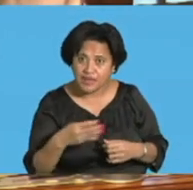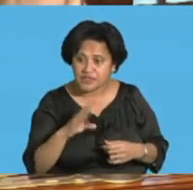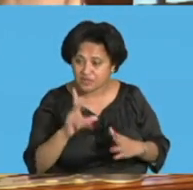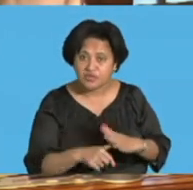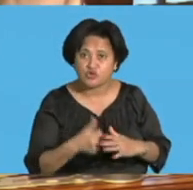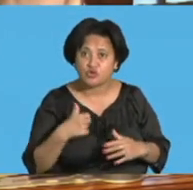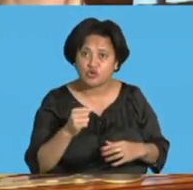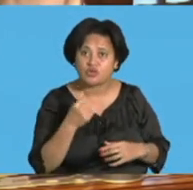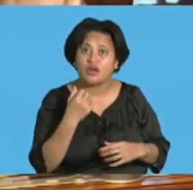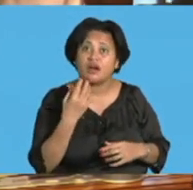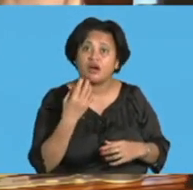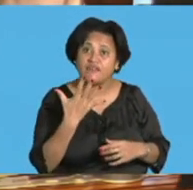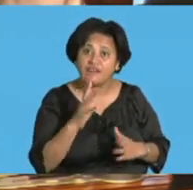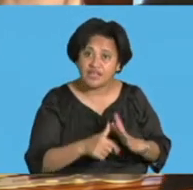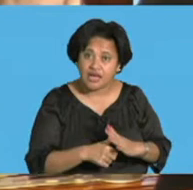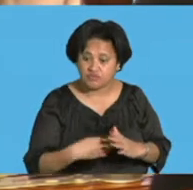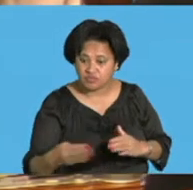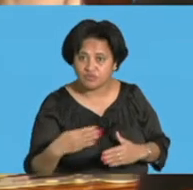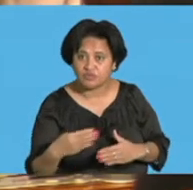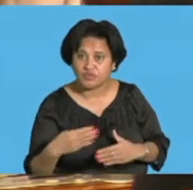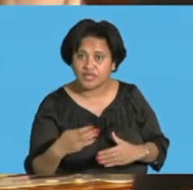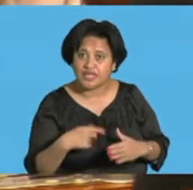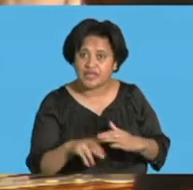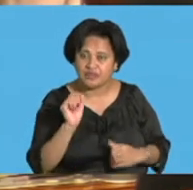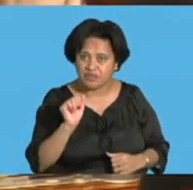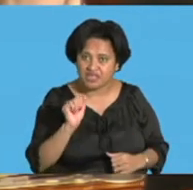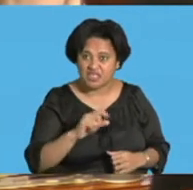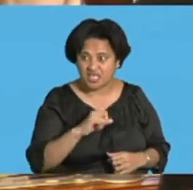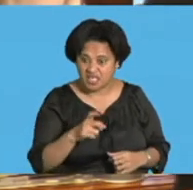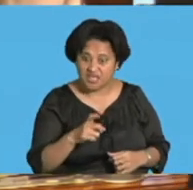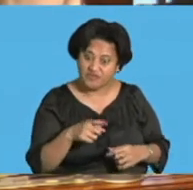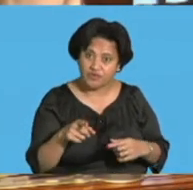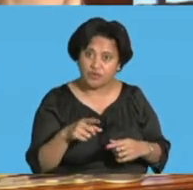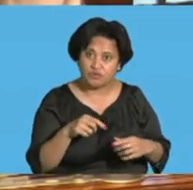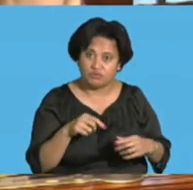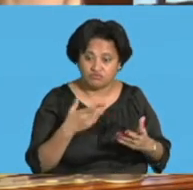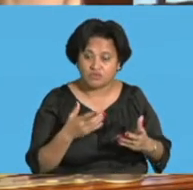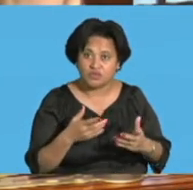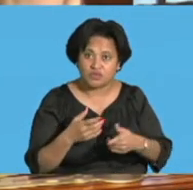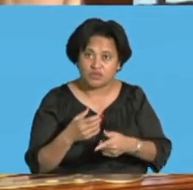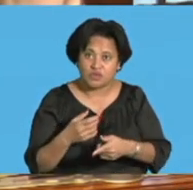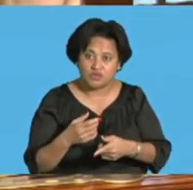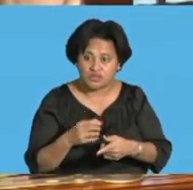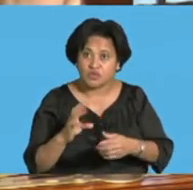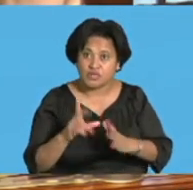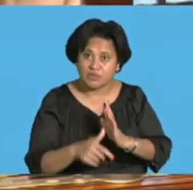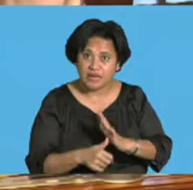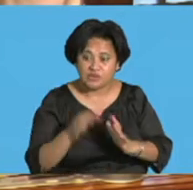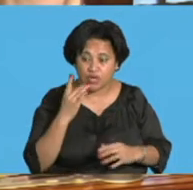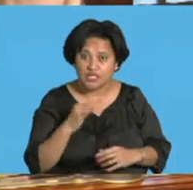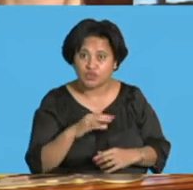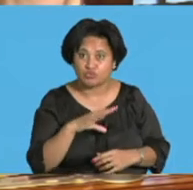or $80 in a month? If we get it away with it once, we will try again, and it can become $840 in an academic year for one